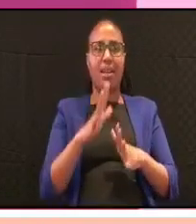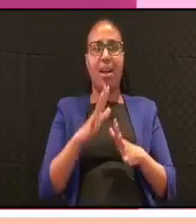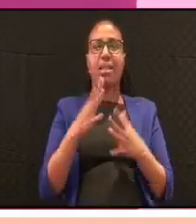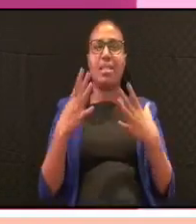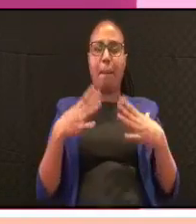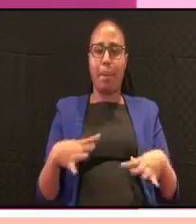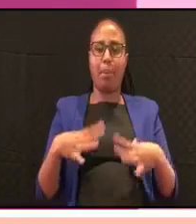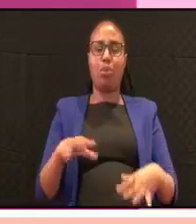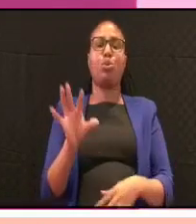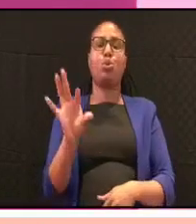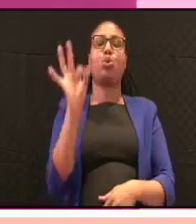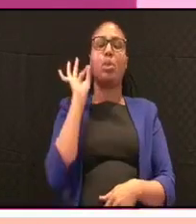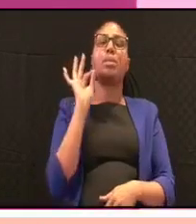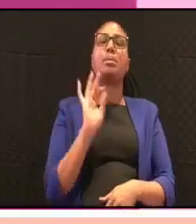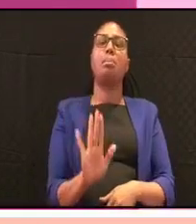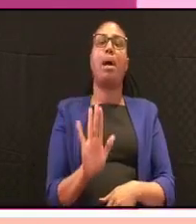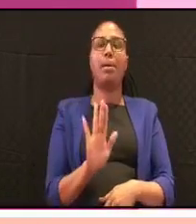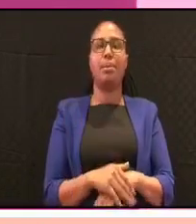choice.